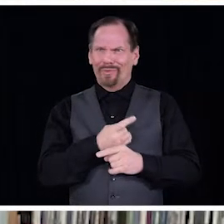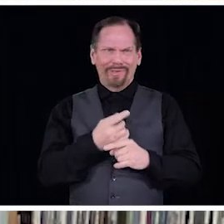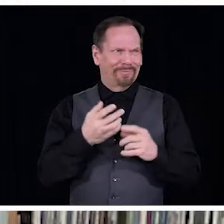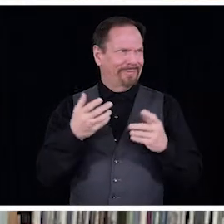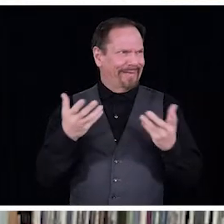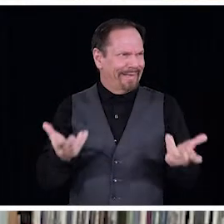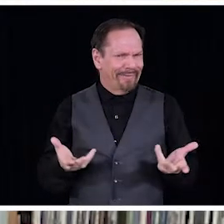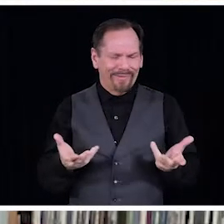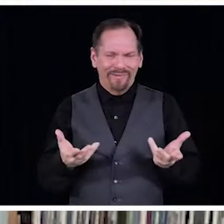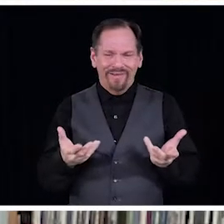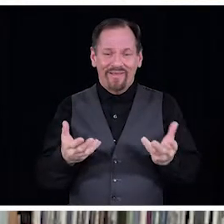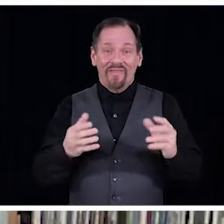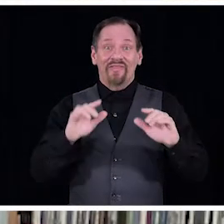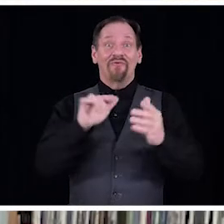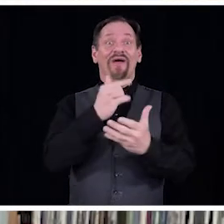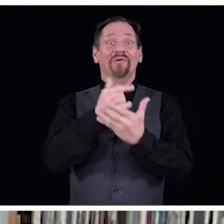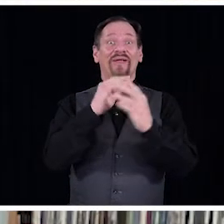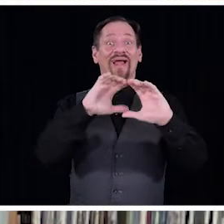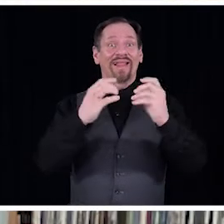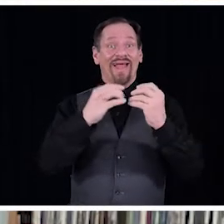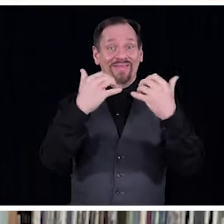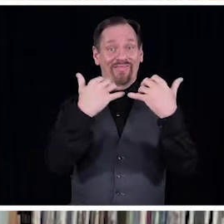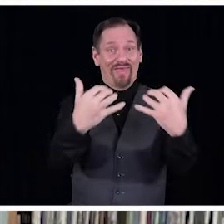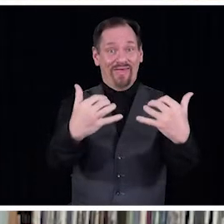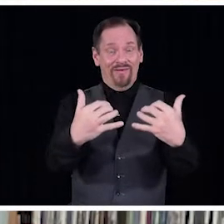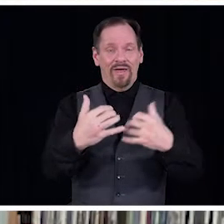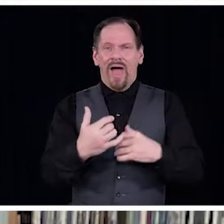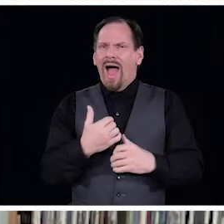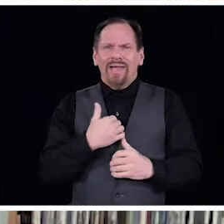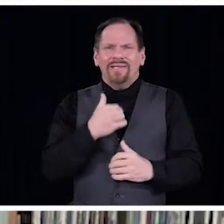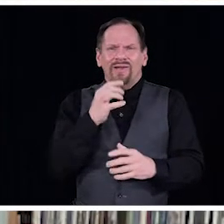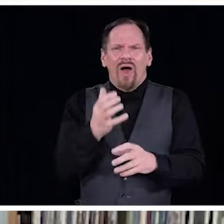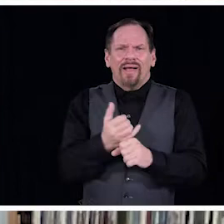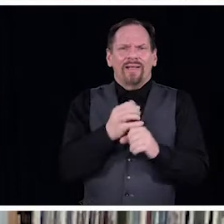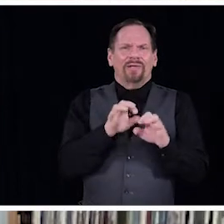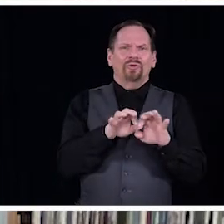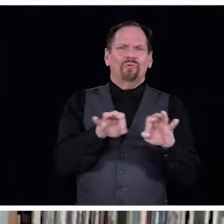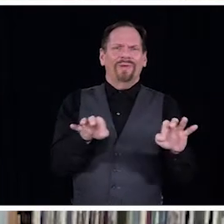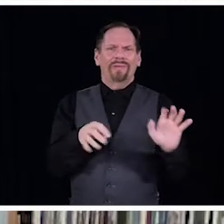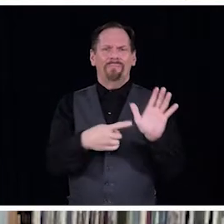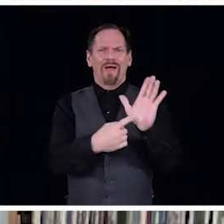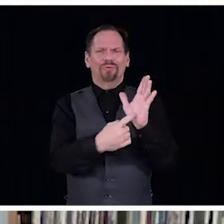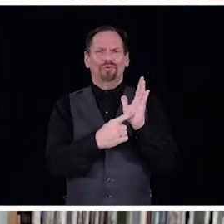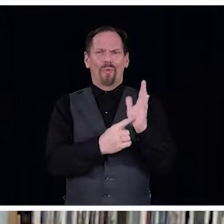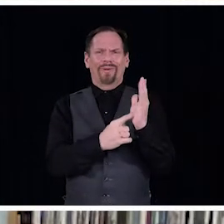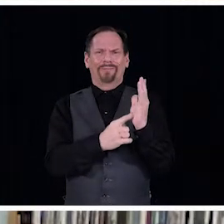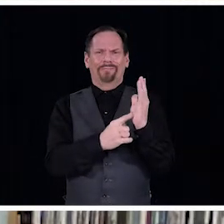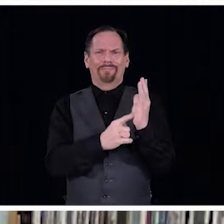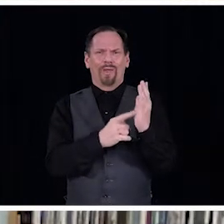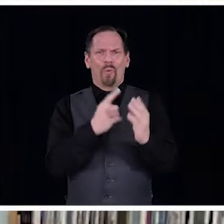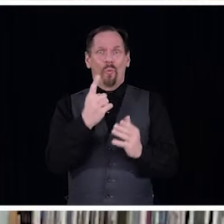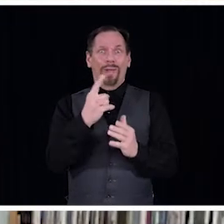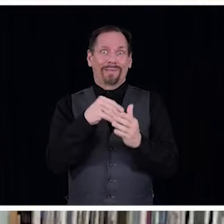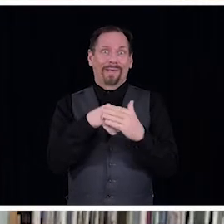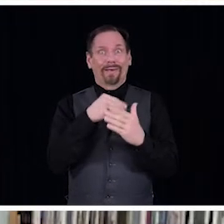sitting virtually before me, I did not earn my degree by demonstrating extraordinary one in a million abilities as a